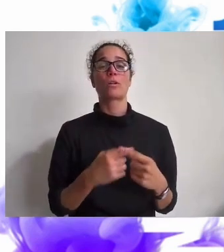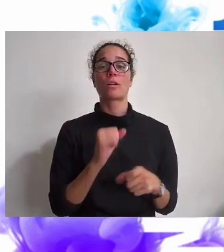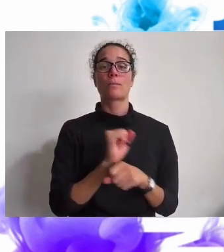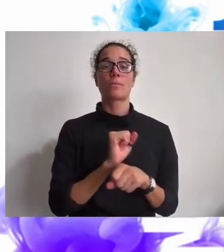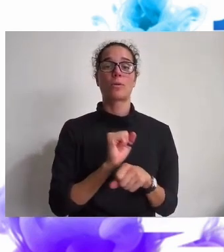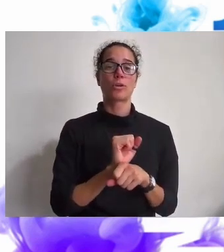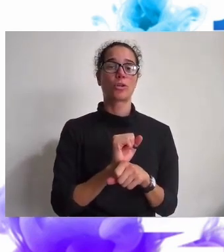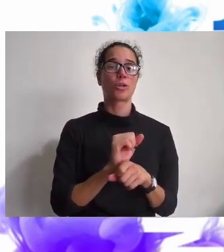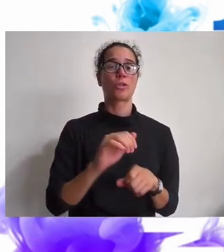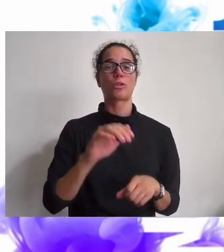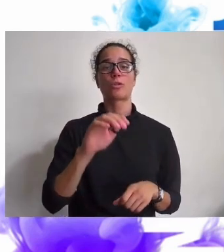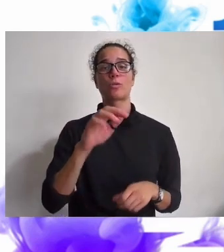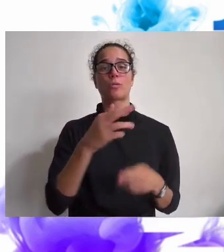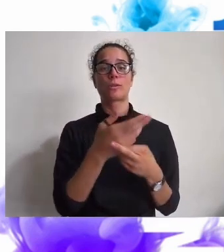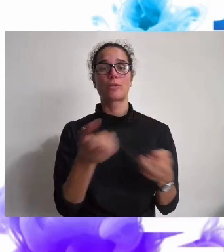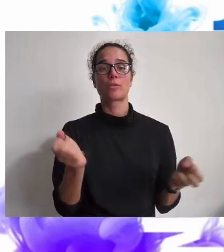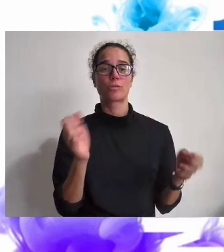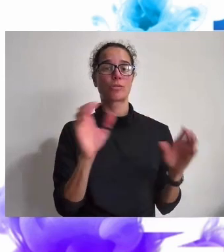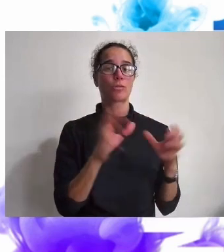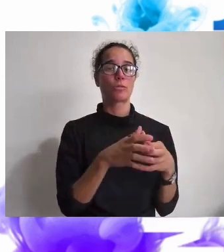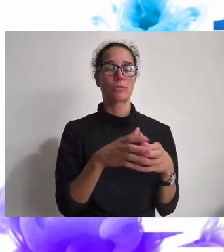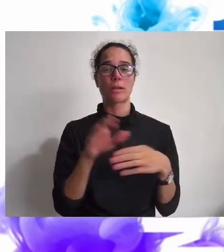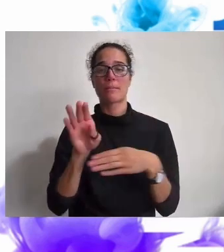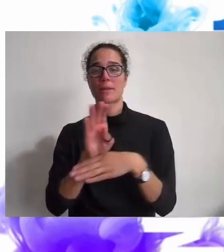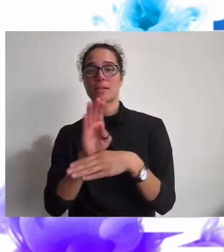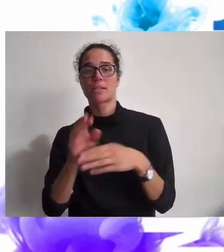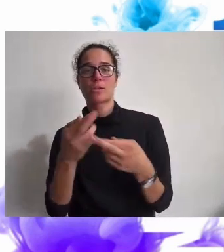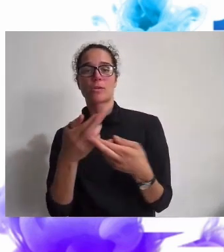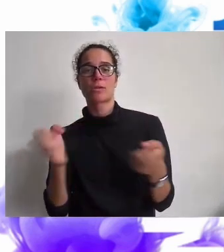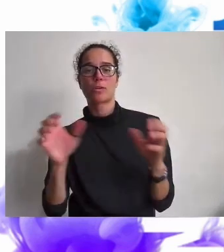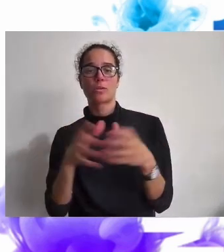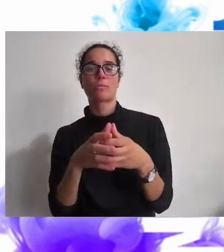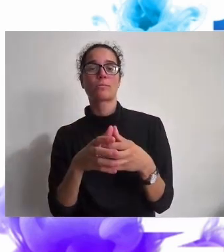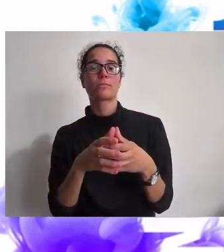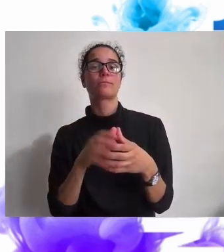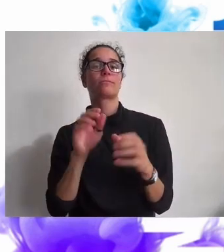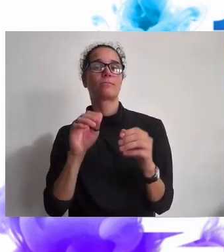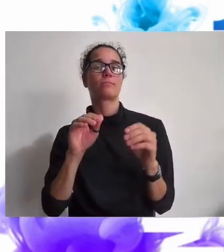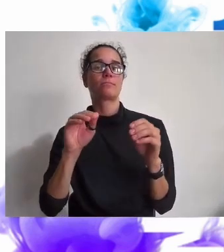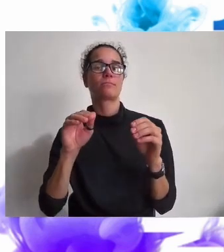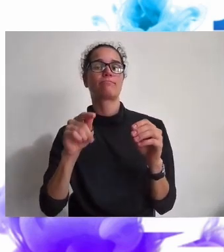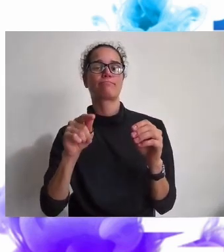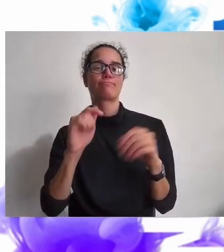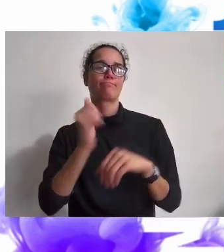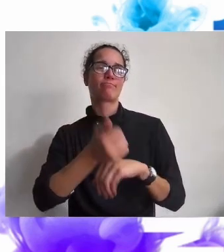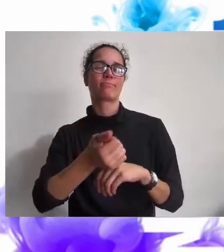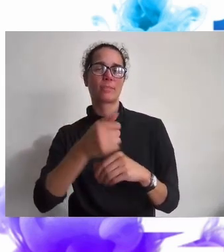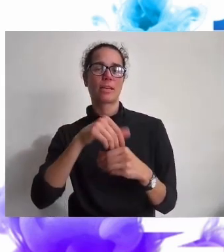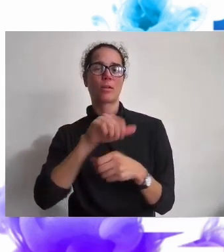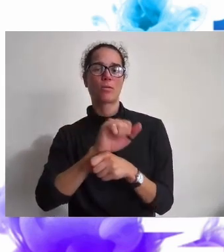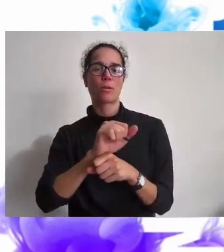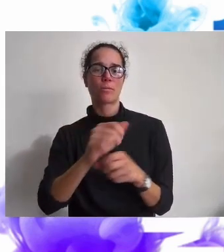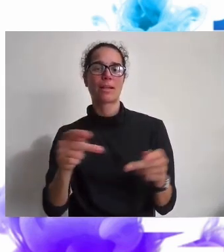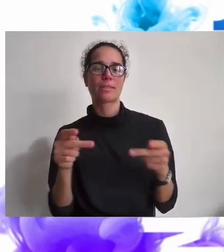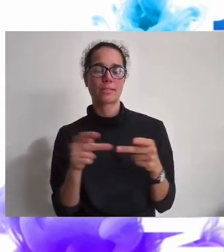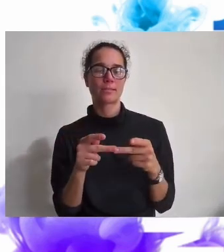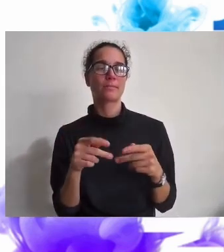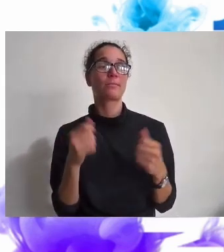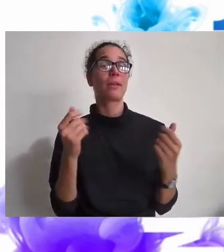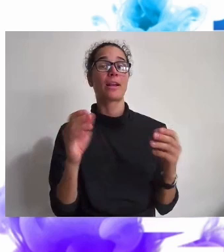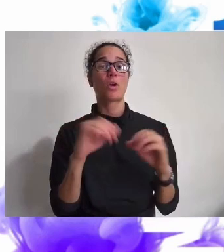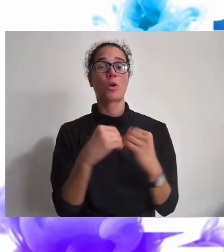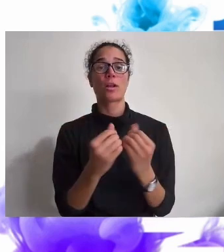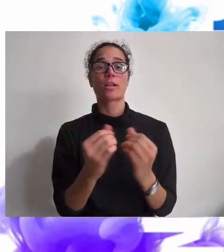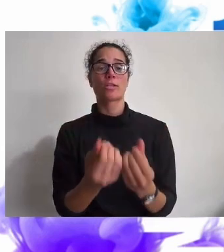and business resource groups in the workplace. As many of our organizations and companies might have